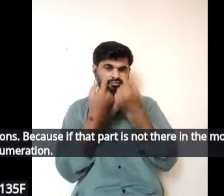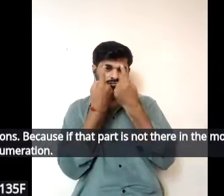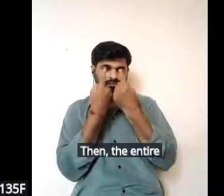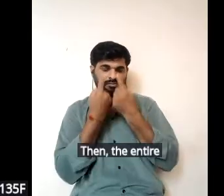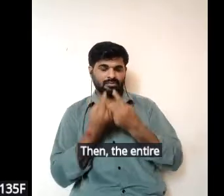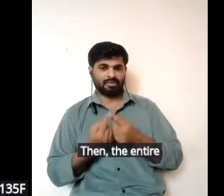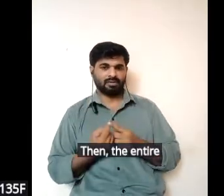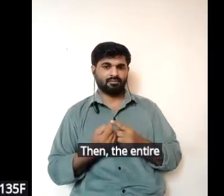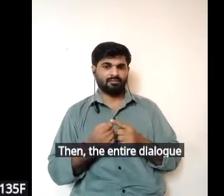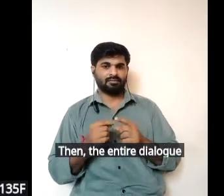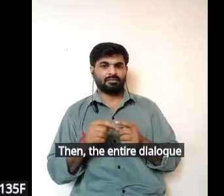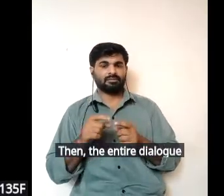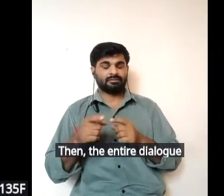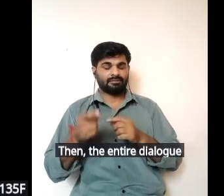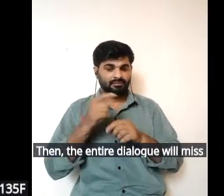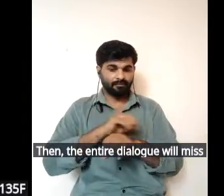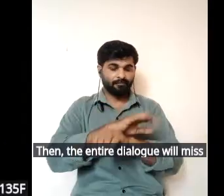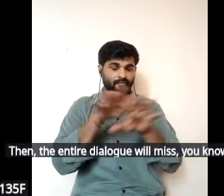entire dialogue will miss,